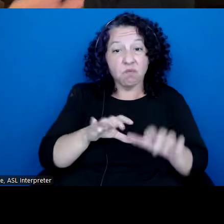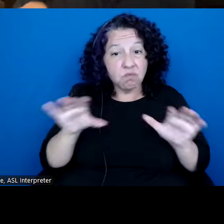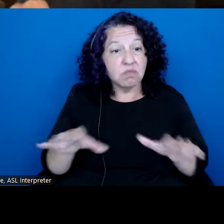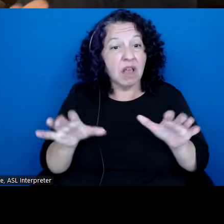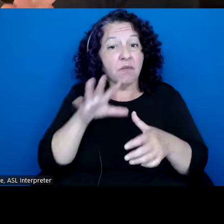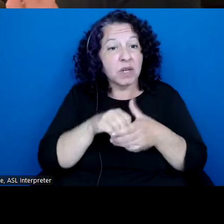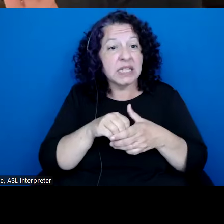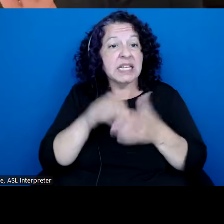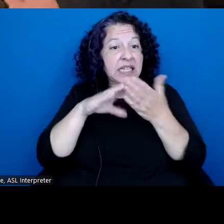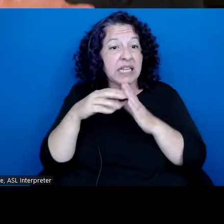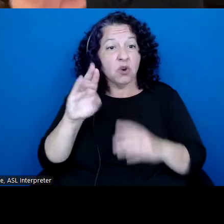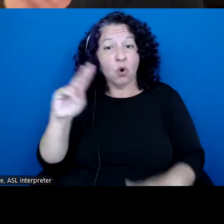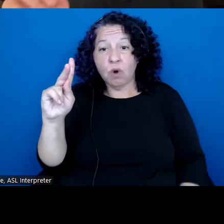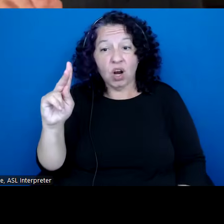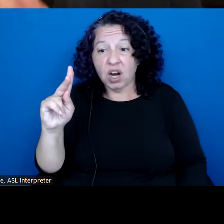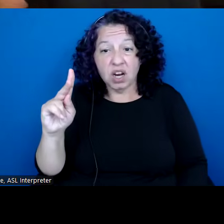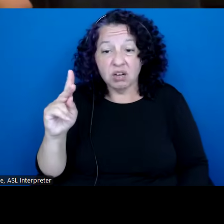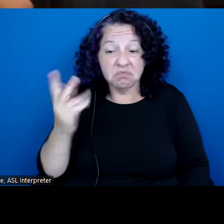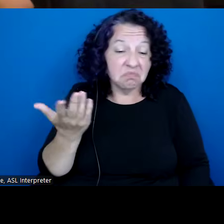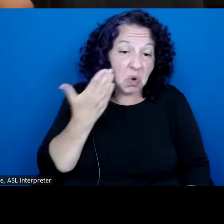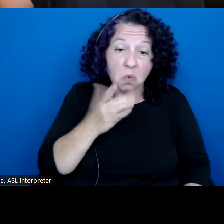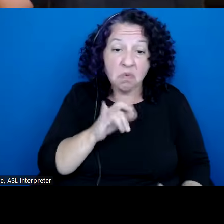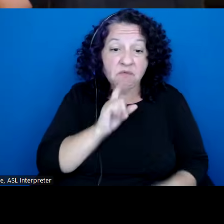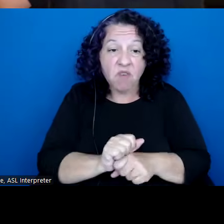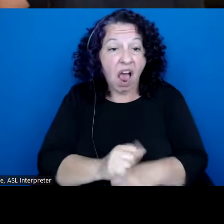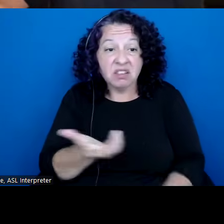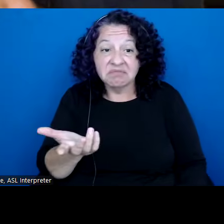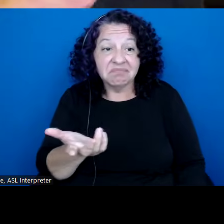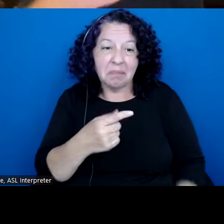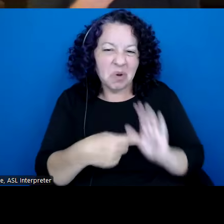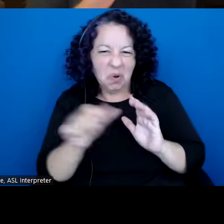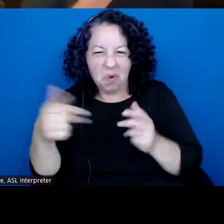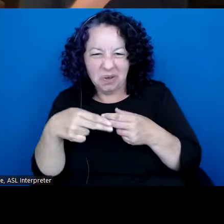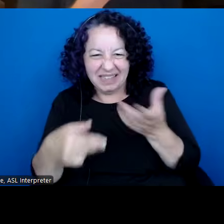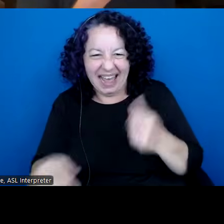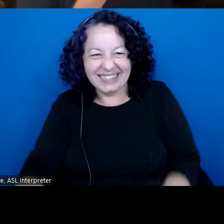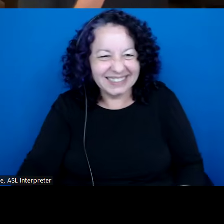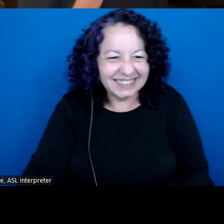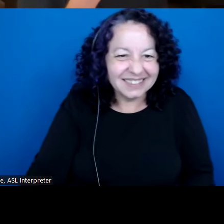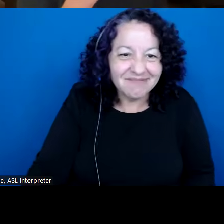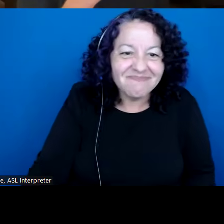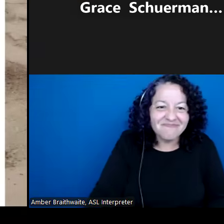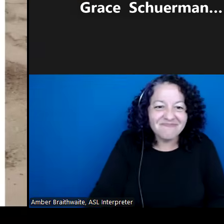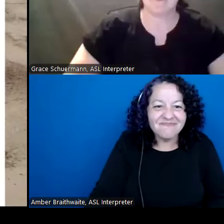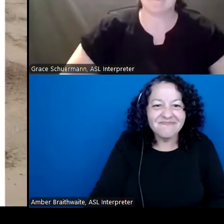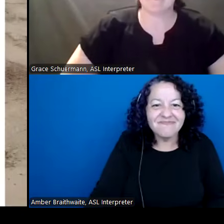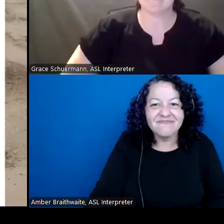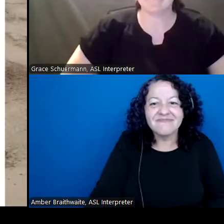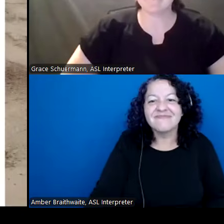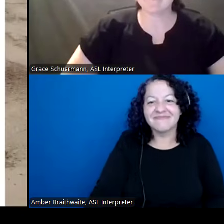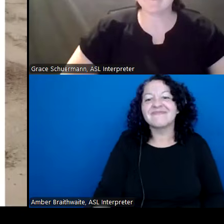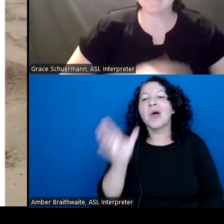city of Uruk. Um, uh, just to show you another slide here. This is a zoomed in shot of